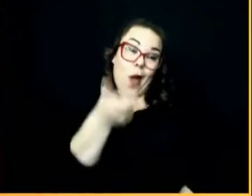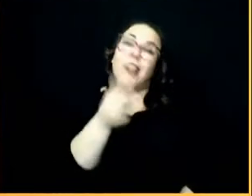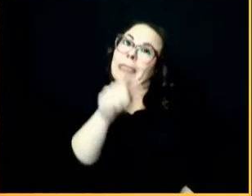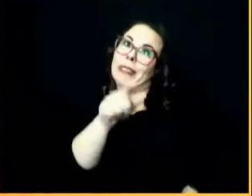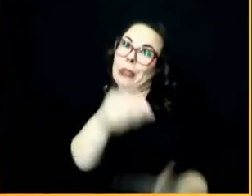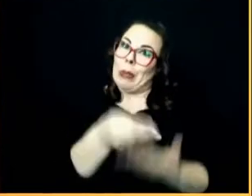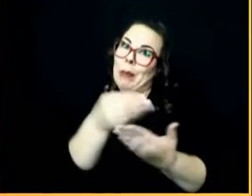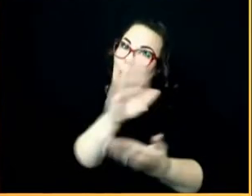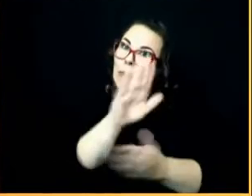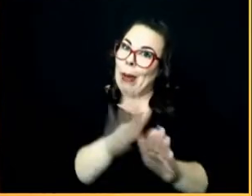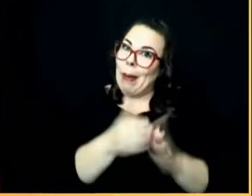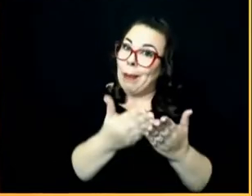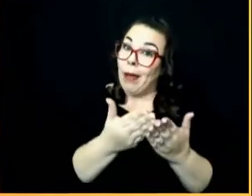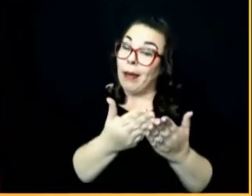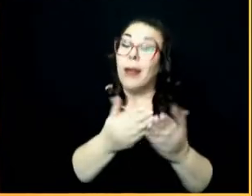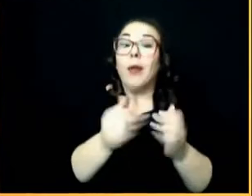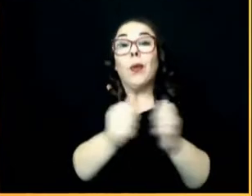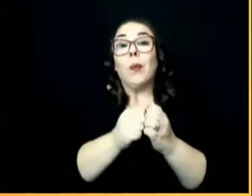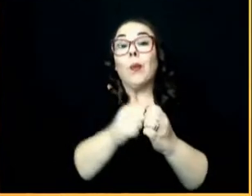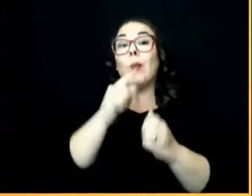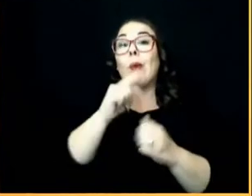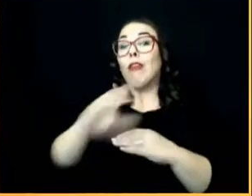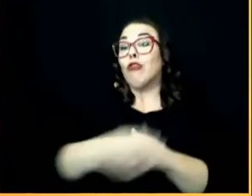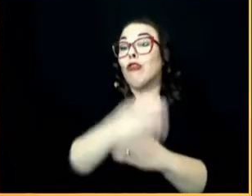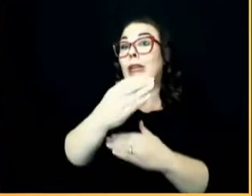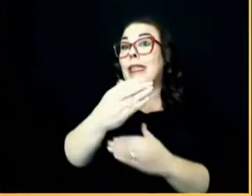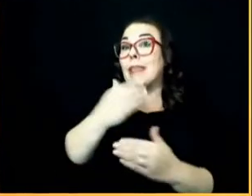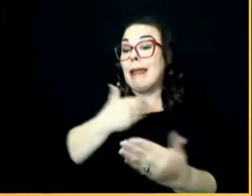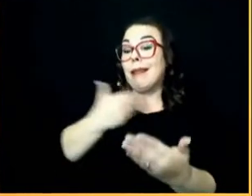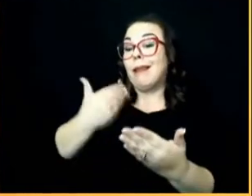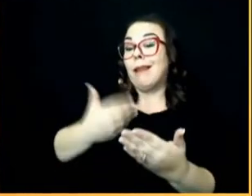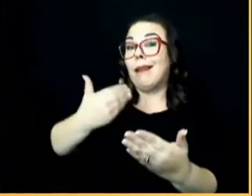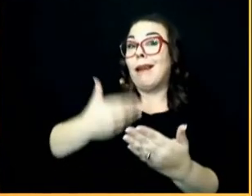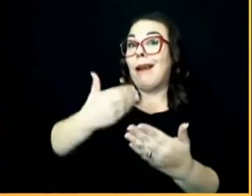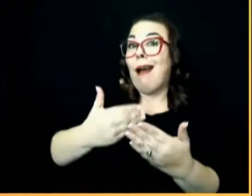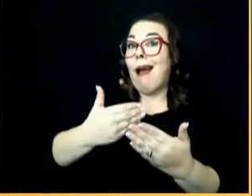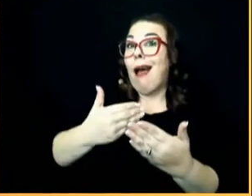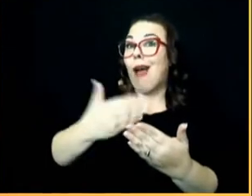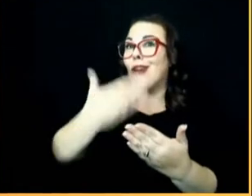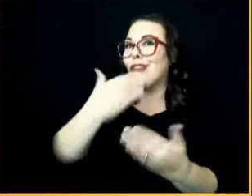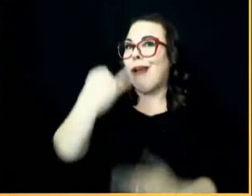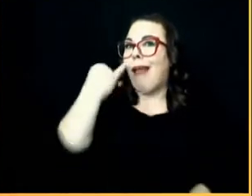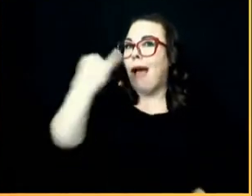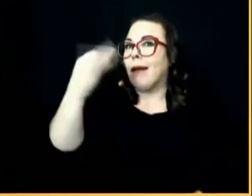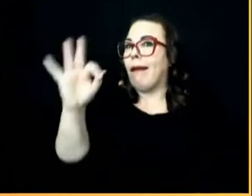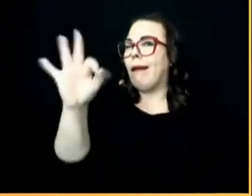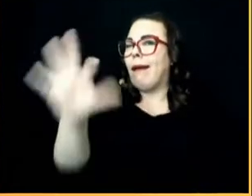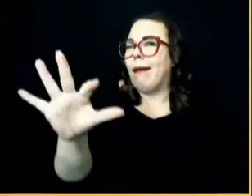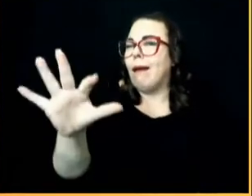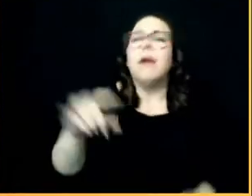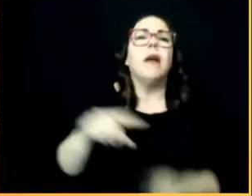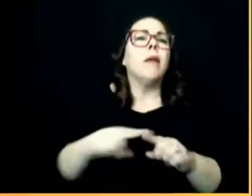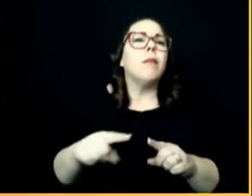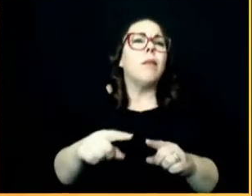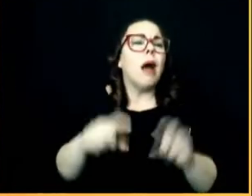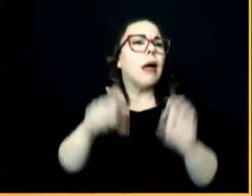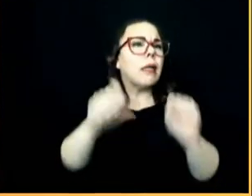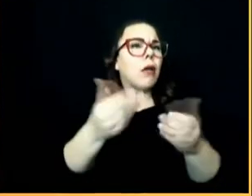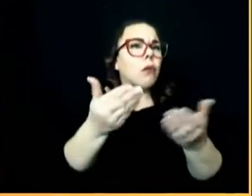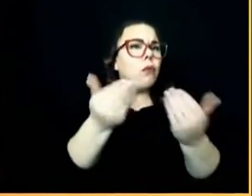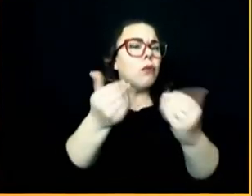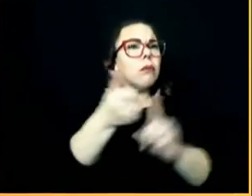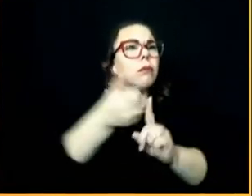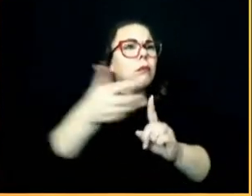holiday idea. I'm wondering if you can just help set the stage for what happened on election day